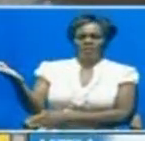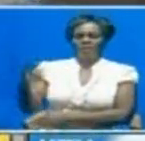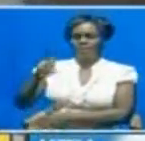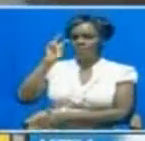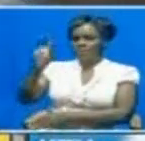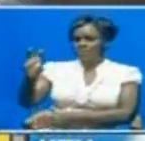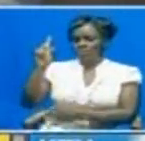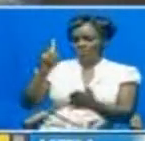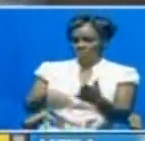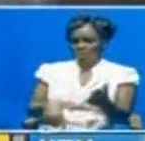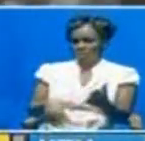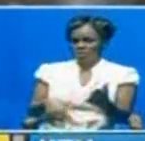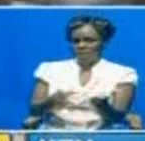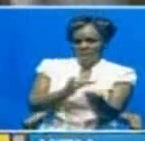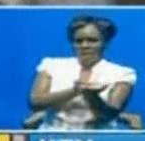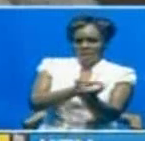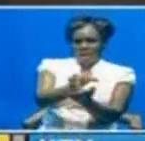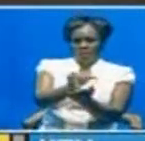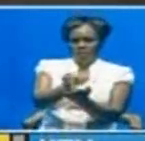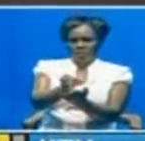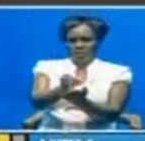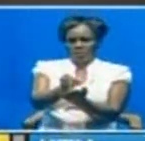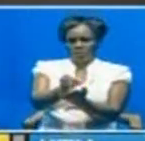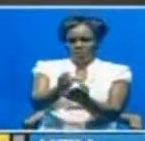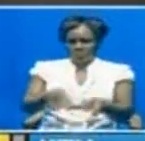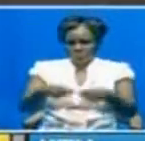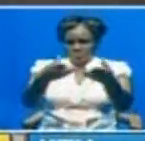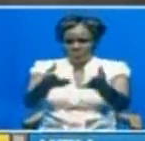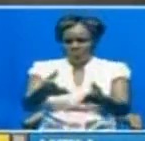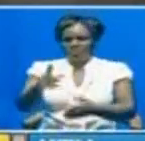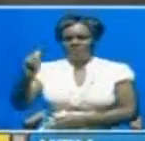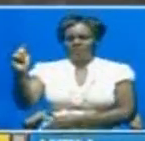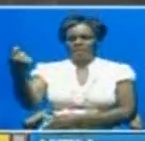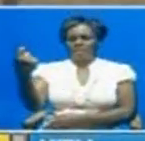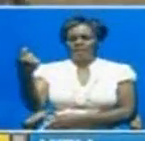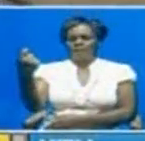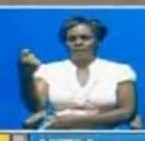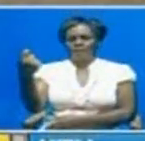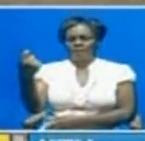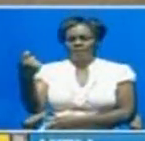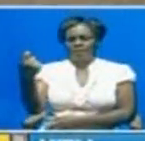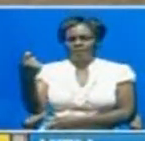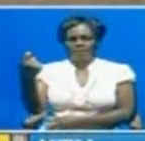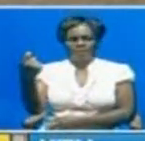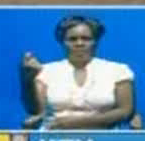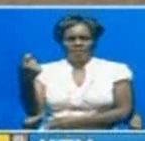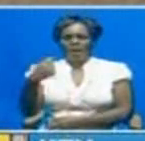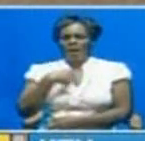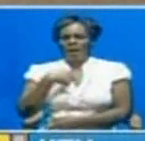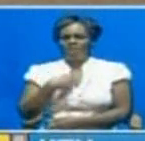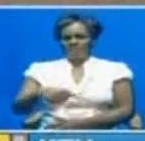we've seen a cash flow into that nation that we love very much. Of course, I've had